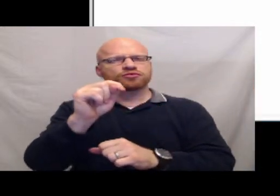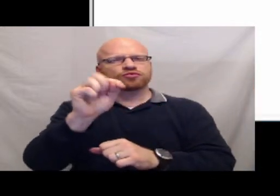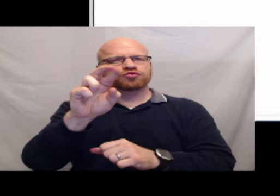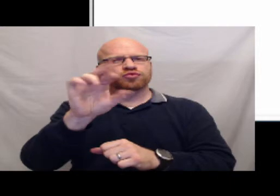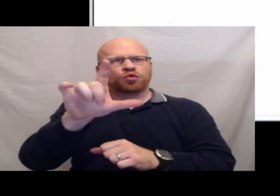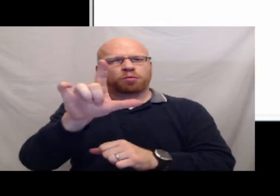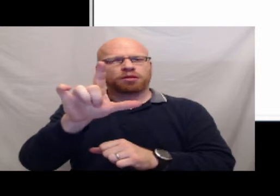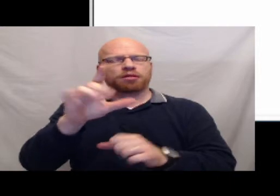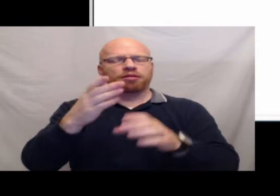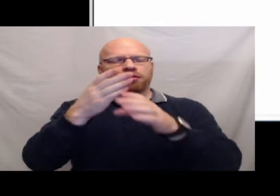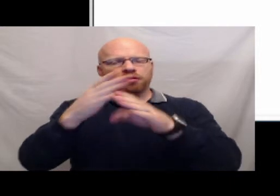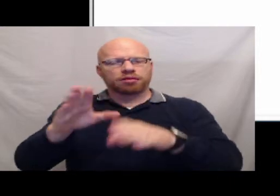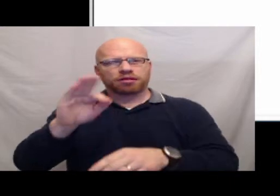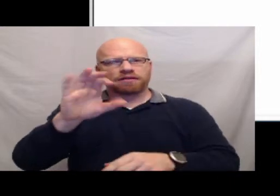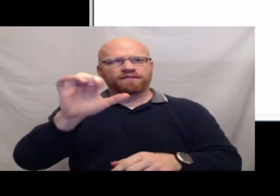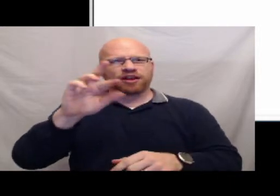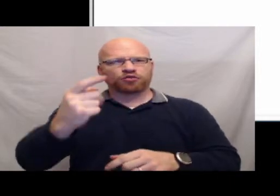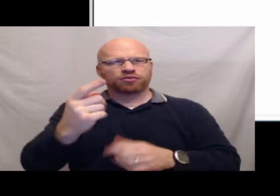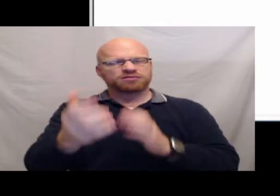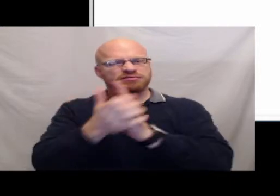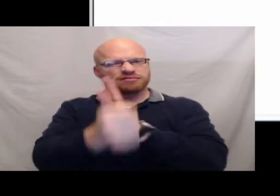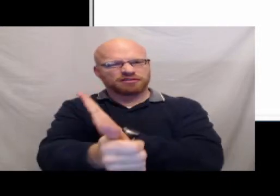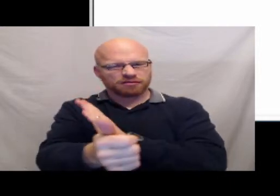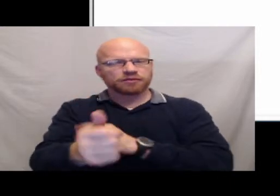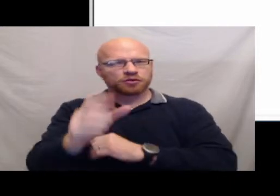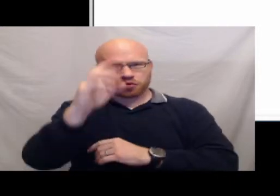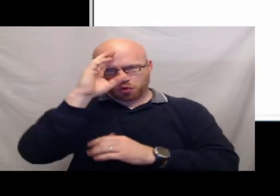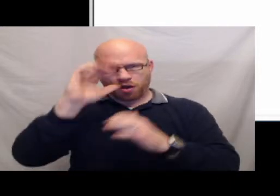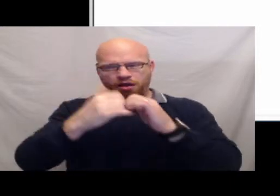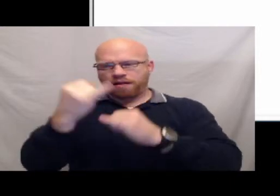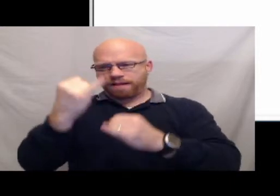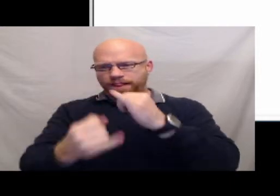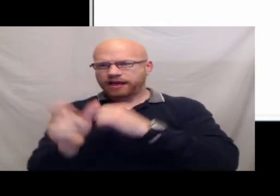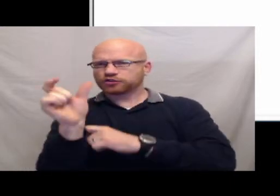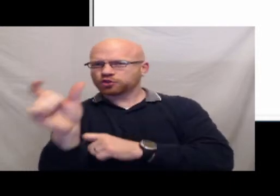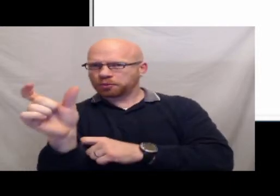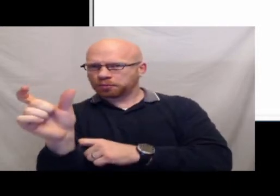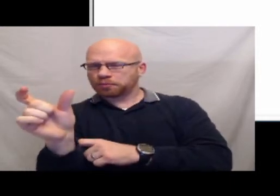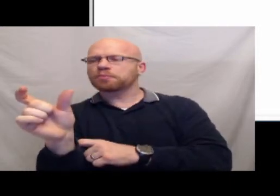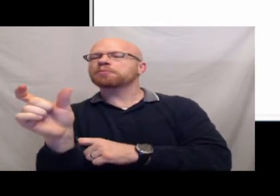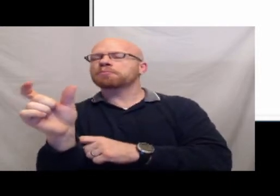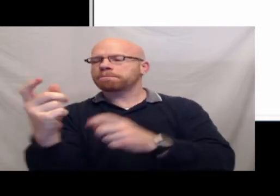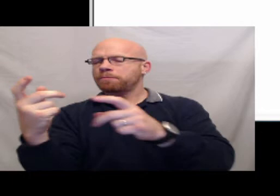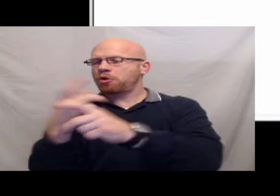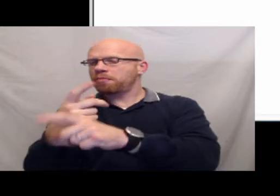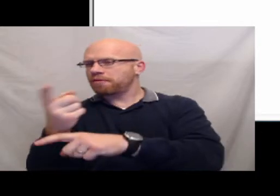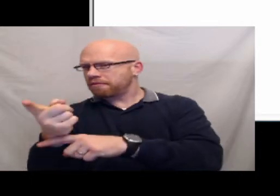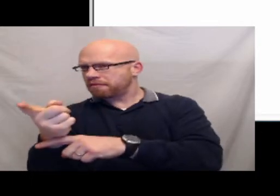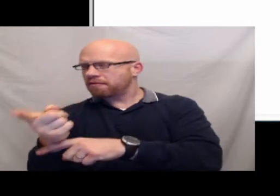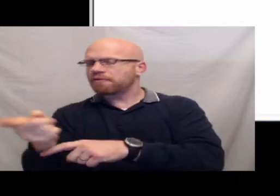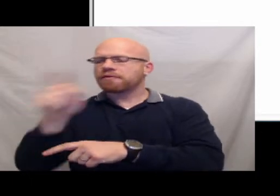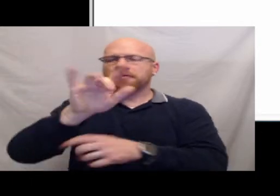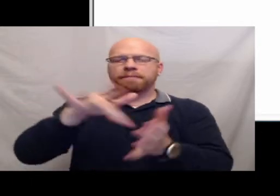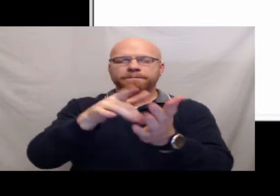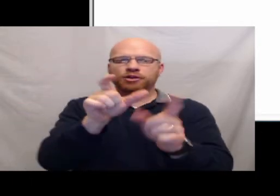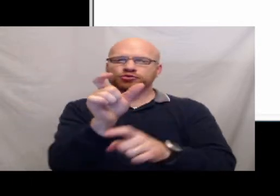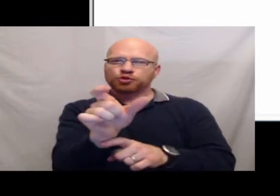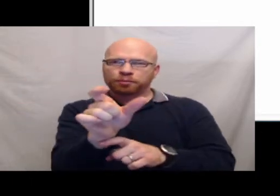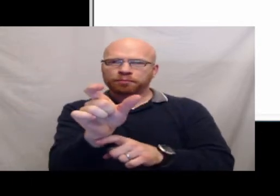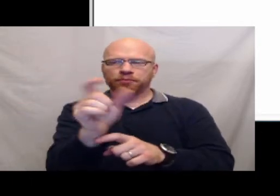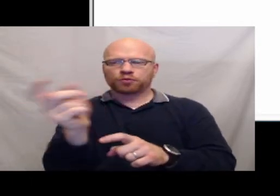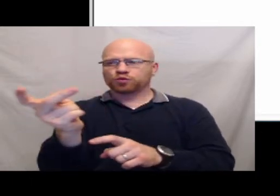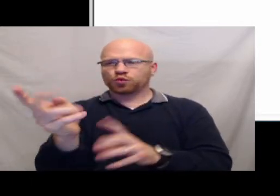minus 2xy minus 3y squared. You know how to work on our last term and middle term if we only had